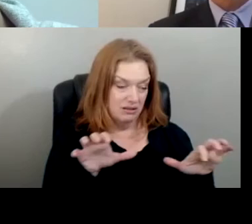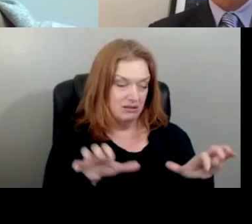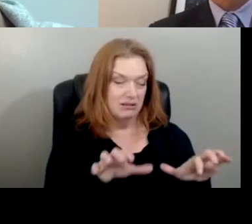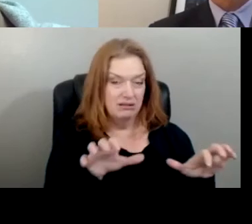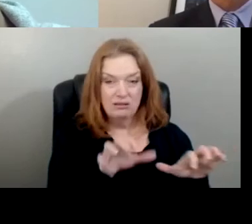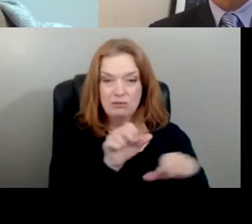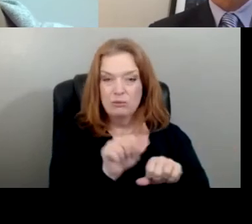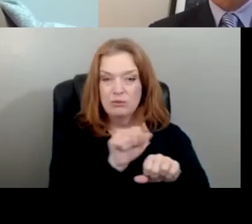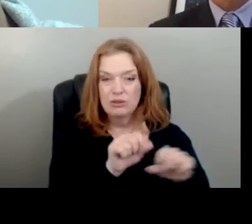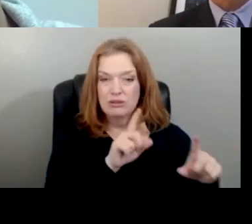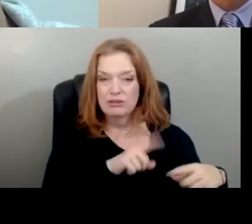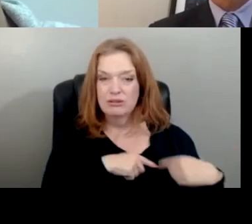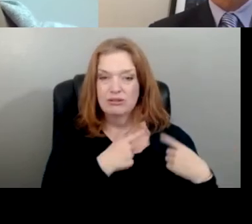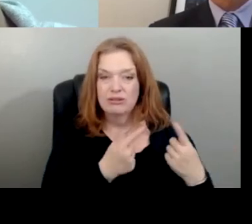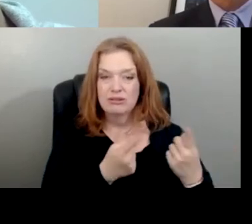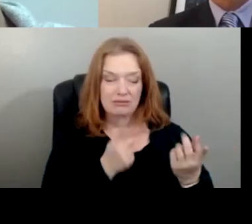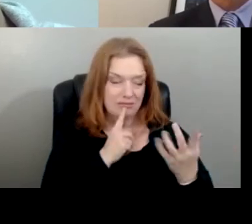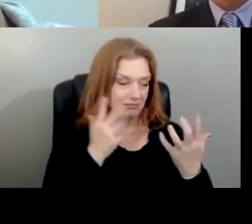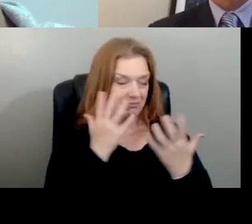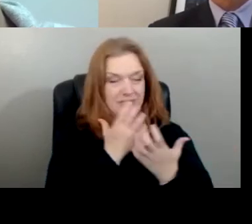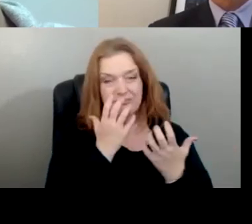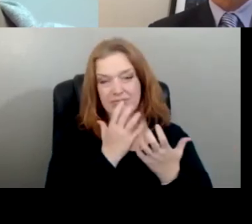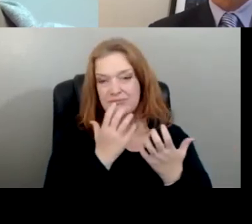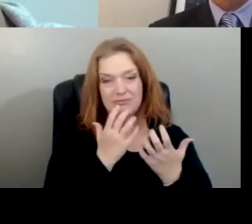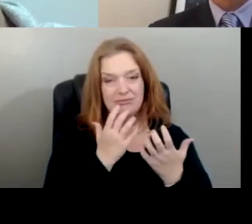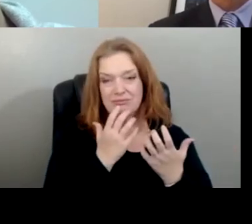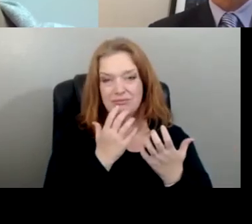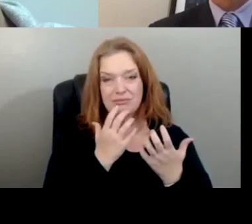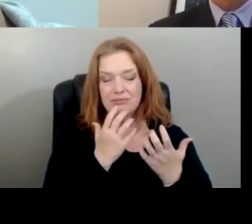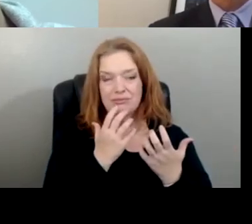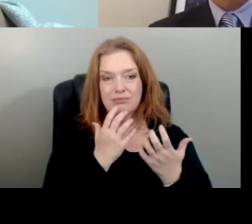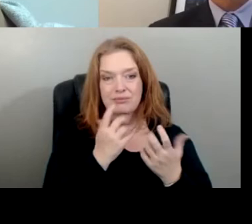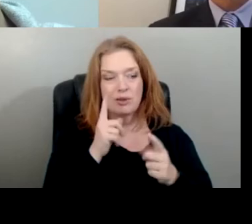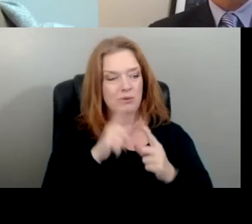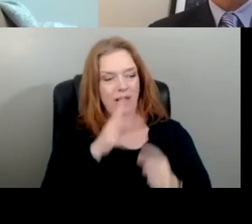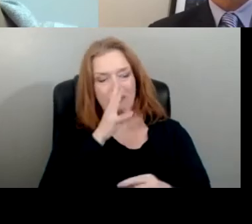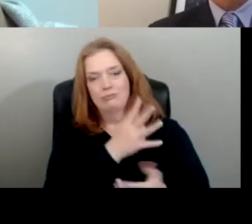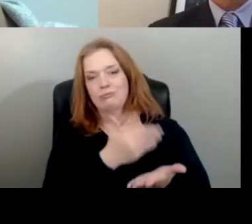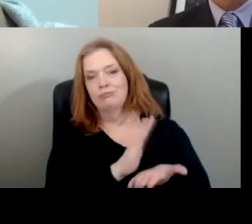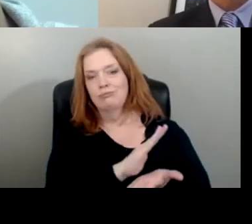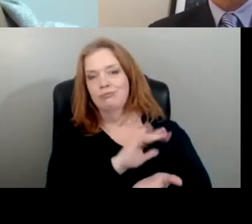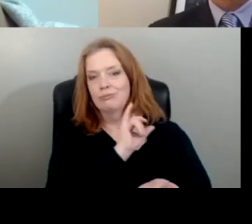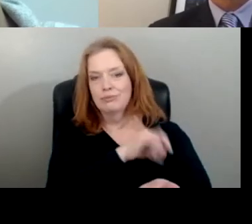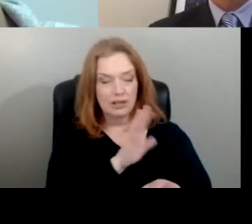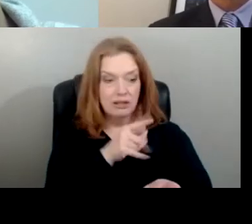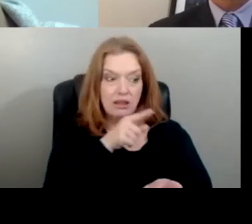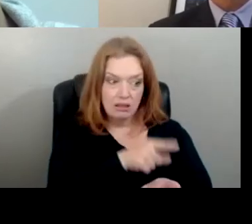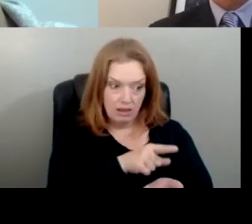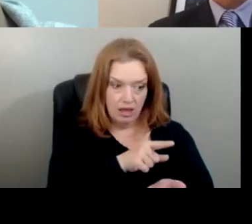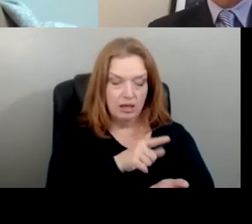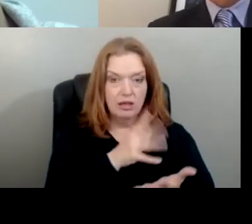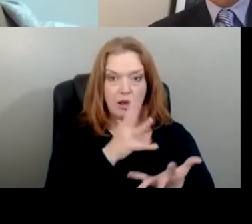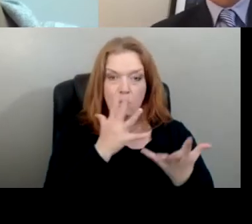our tribal communities, that where folks are totally in the want to make plans and